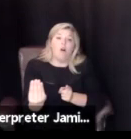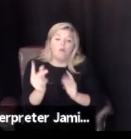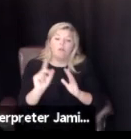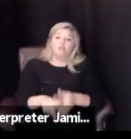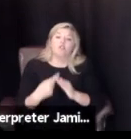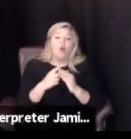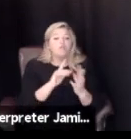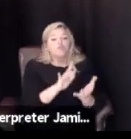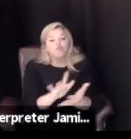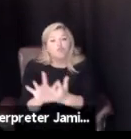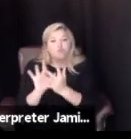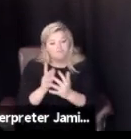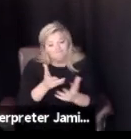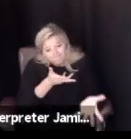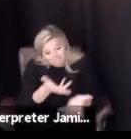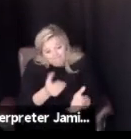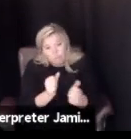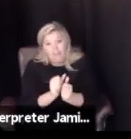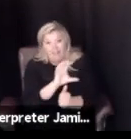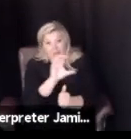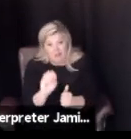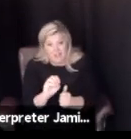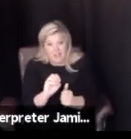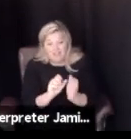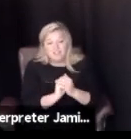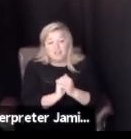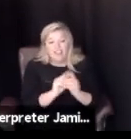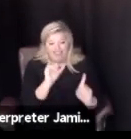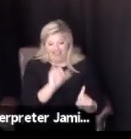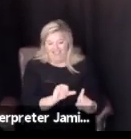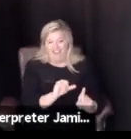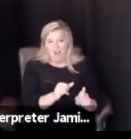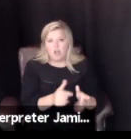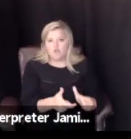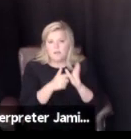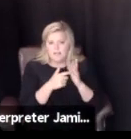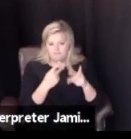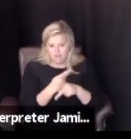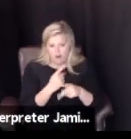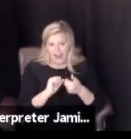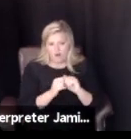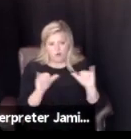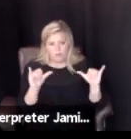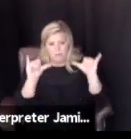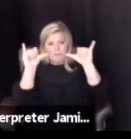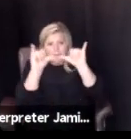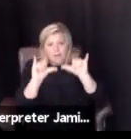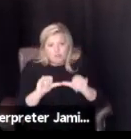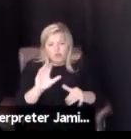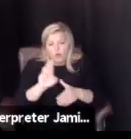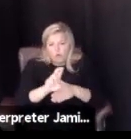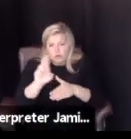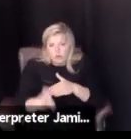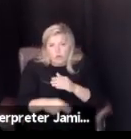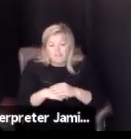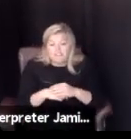engaging companies, you have to have some type of way of measuring the results. And if you get in the